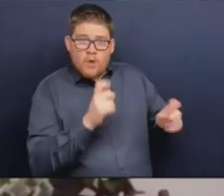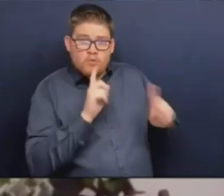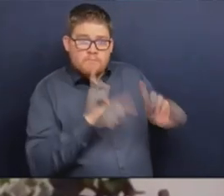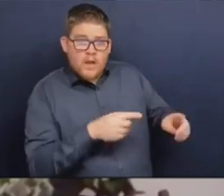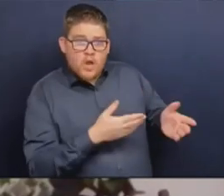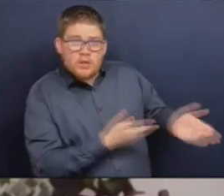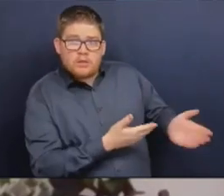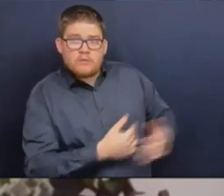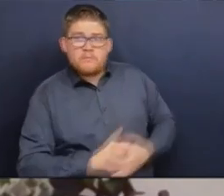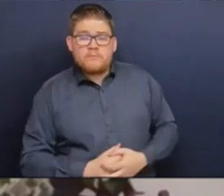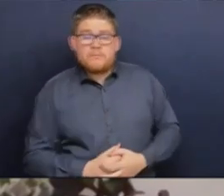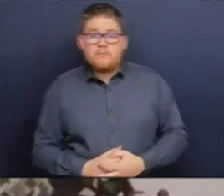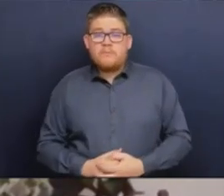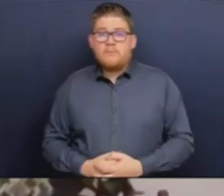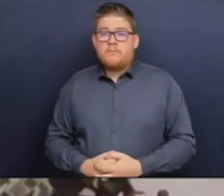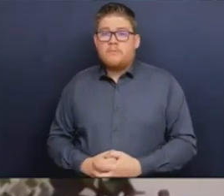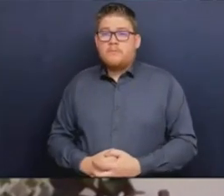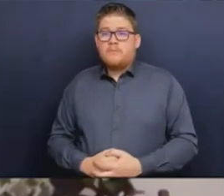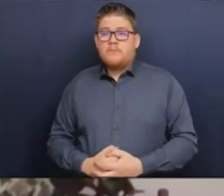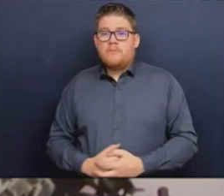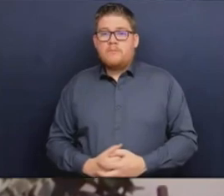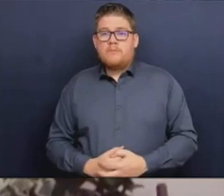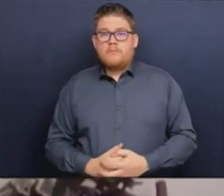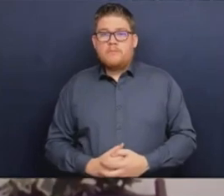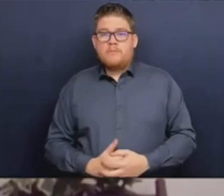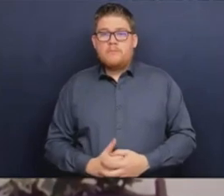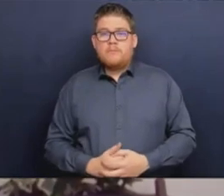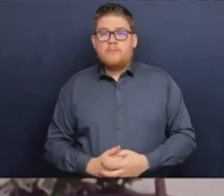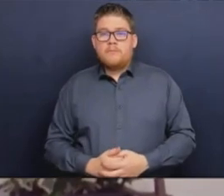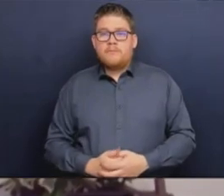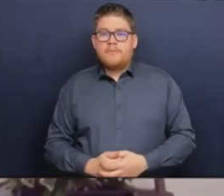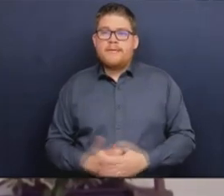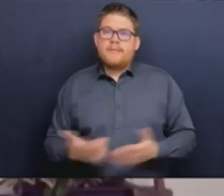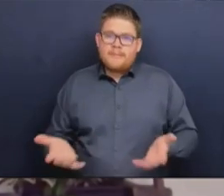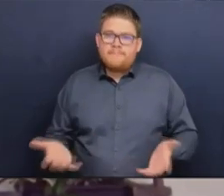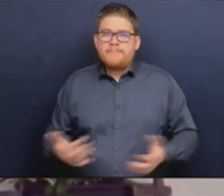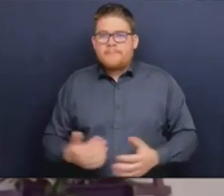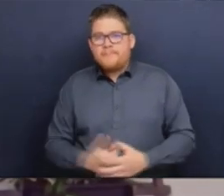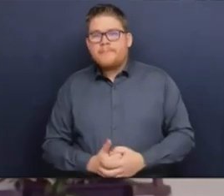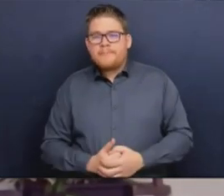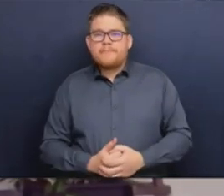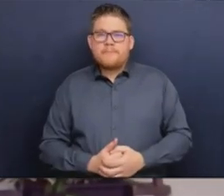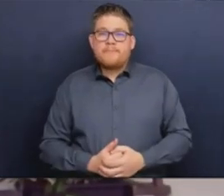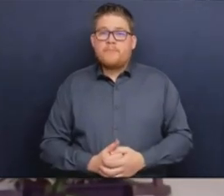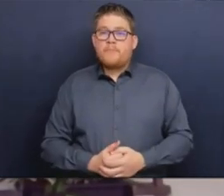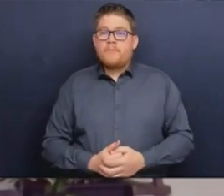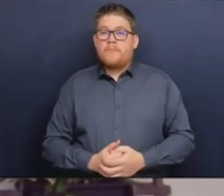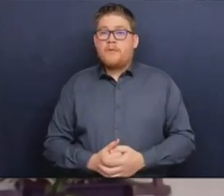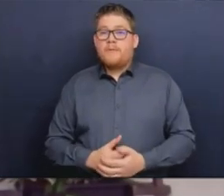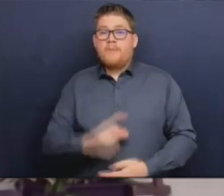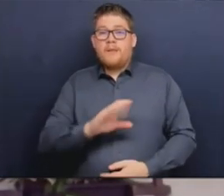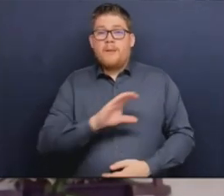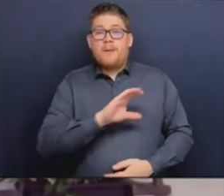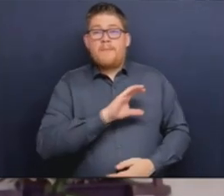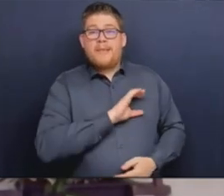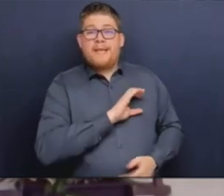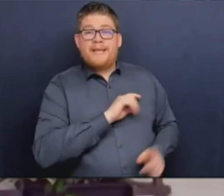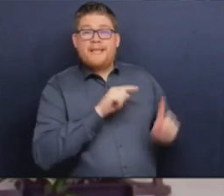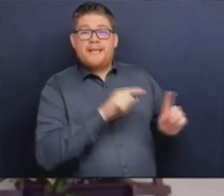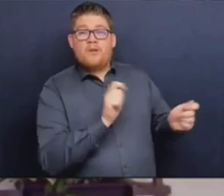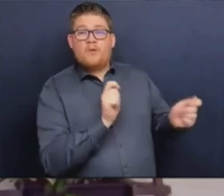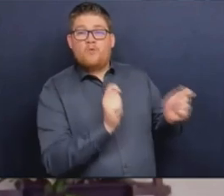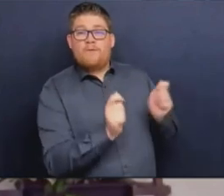Yeah, the police reform work that's occurring is pivotal. Policing and, as you know,